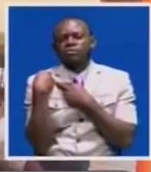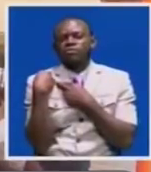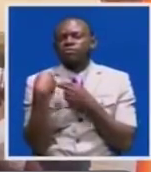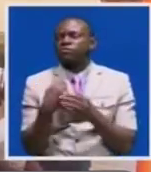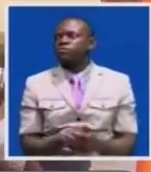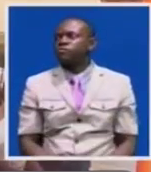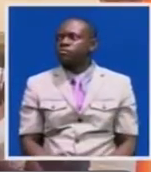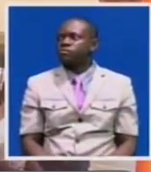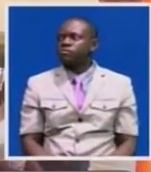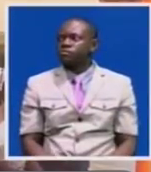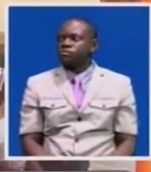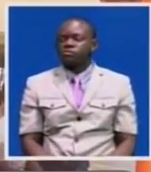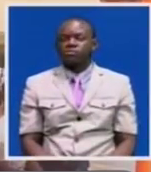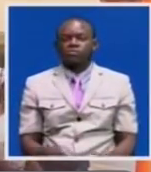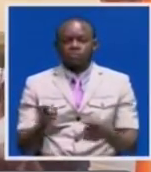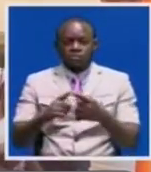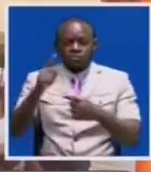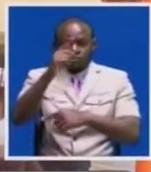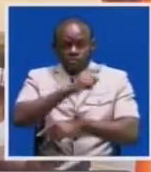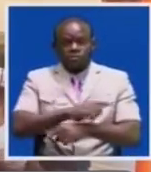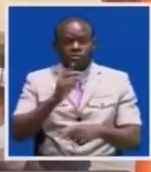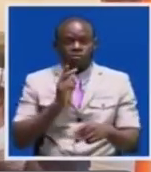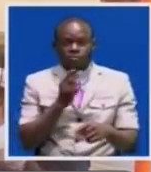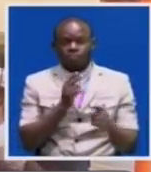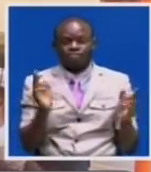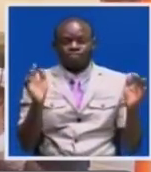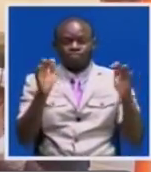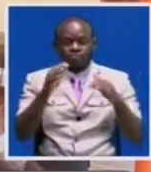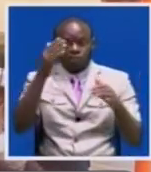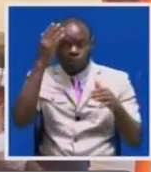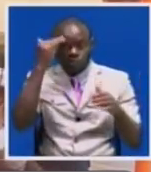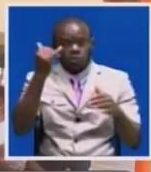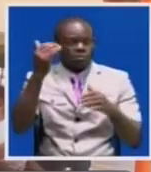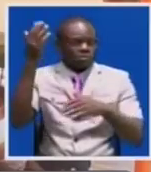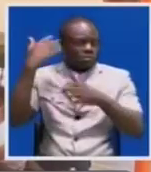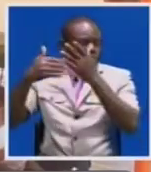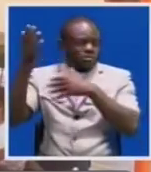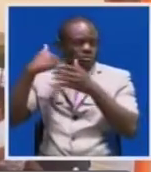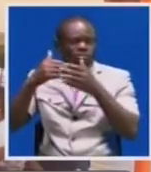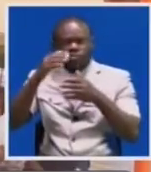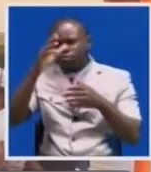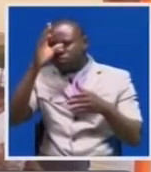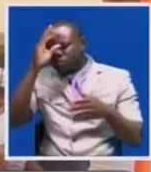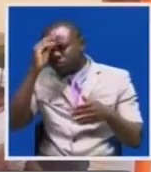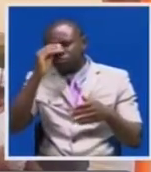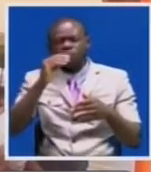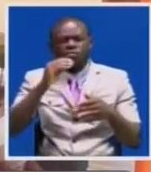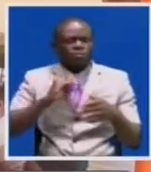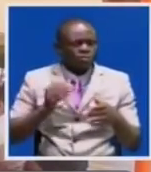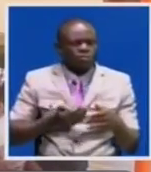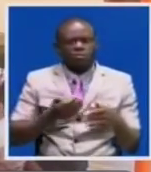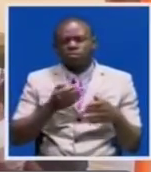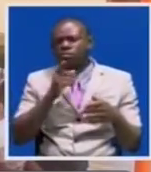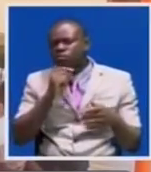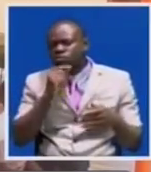What brings us together today are the gallant men and women and the youths who sacrificed